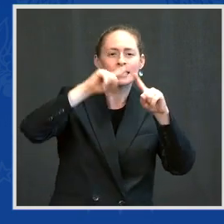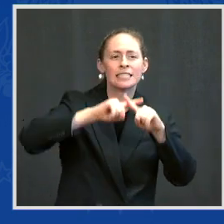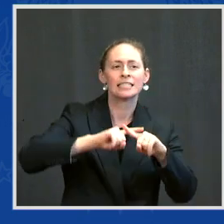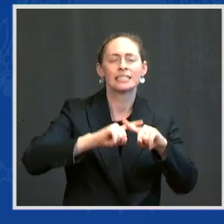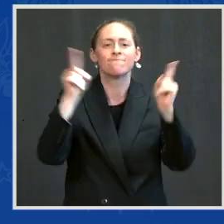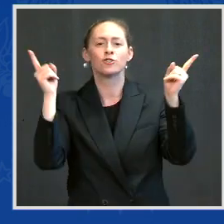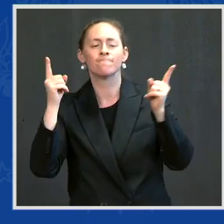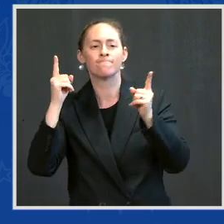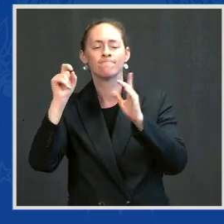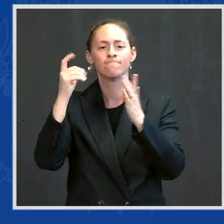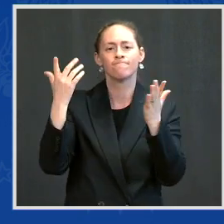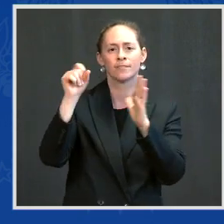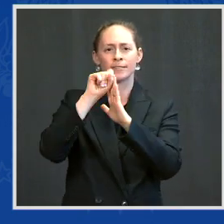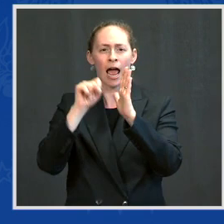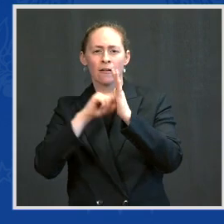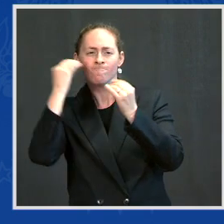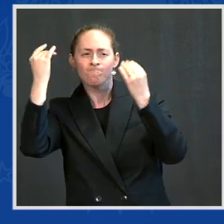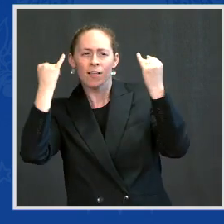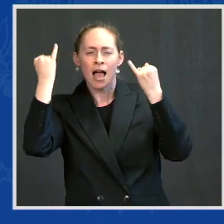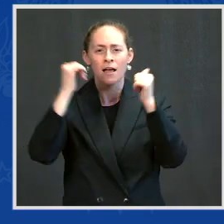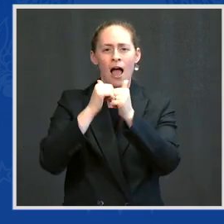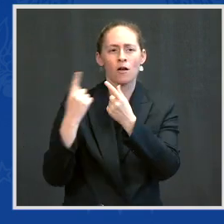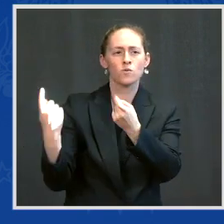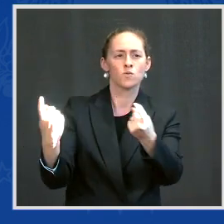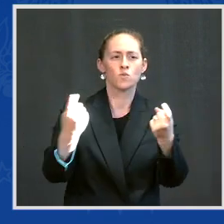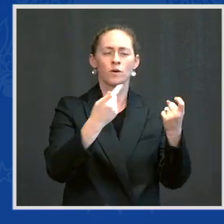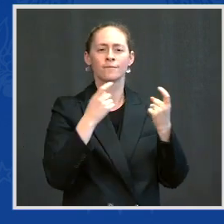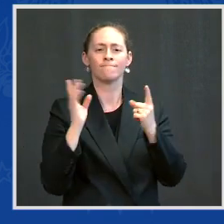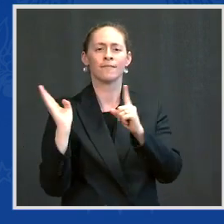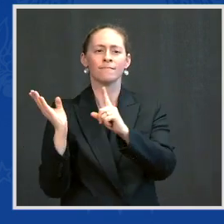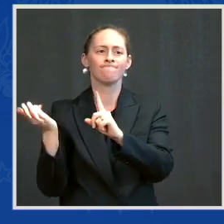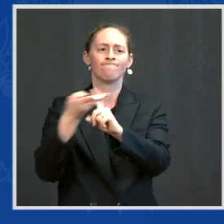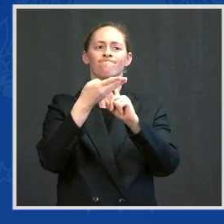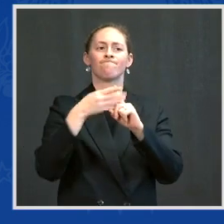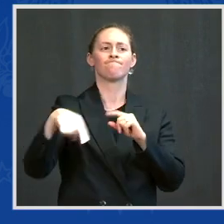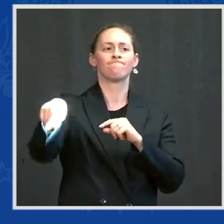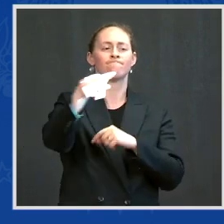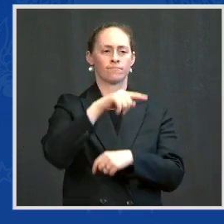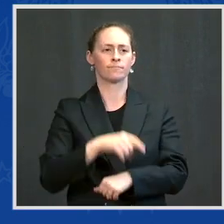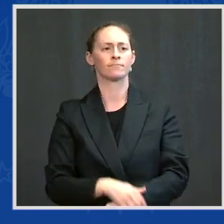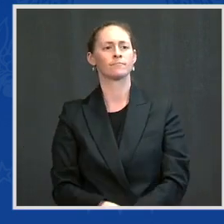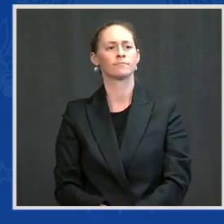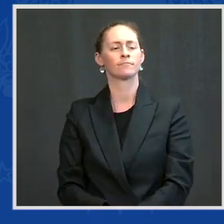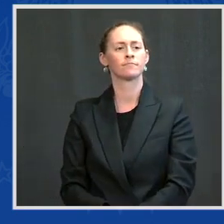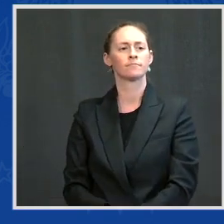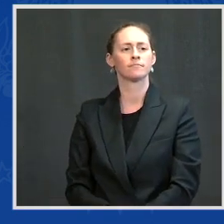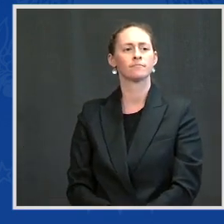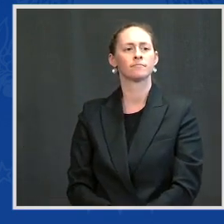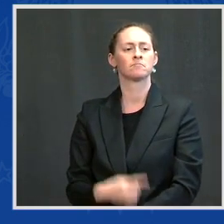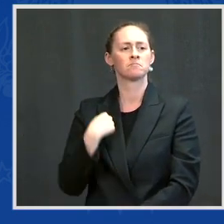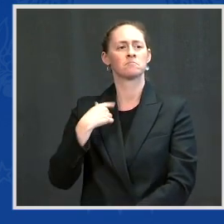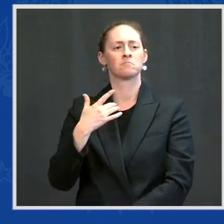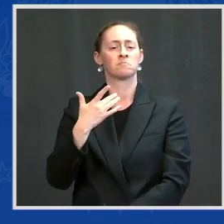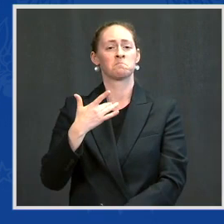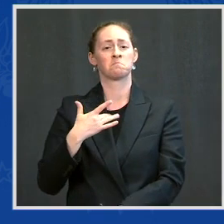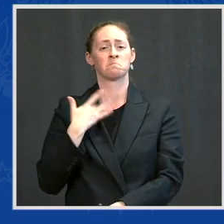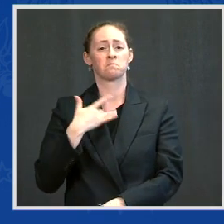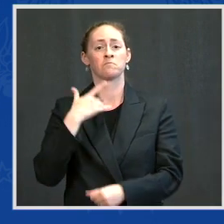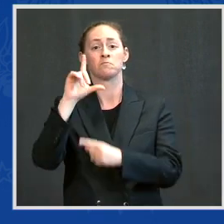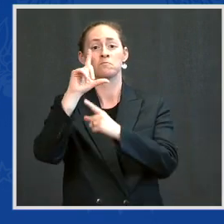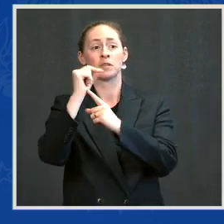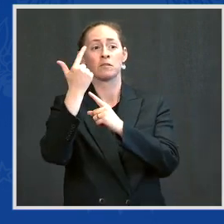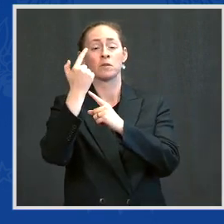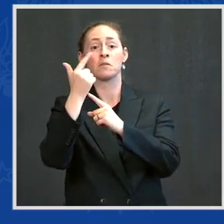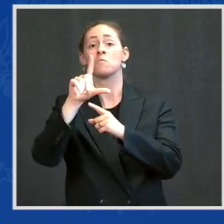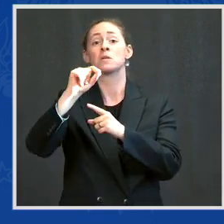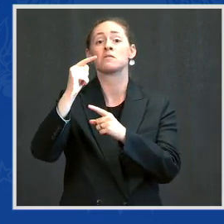believe that between the second half of 2021 and going in through 2022, we could produce as